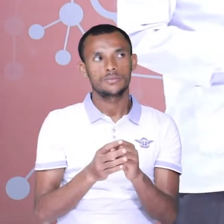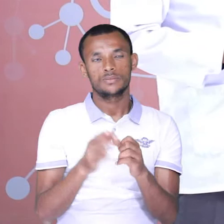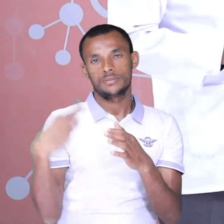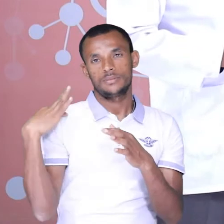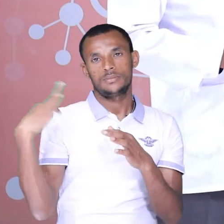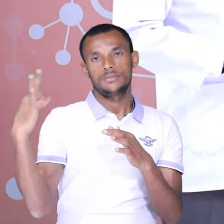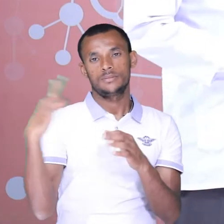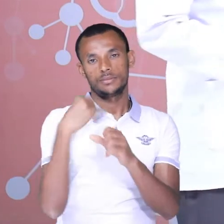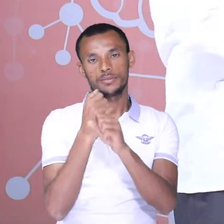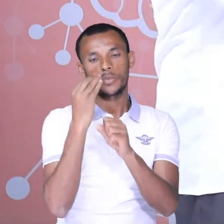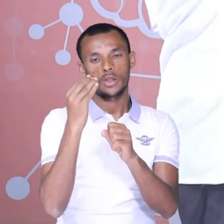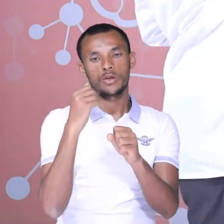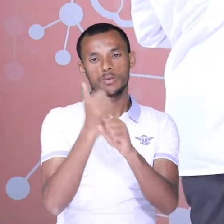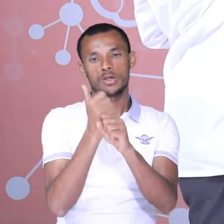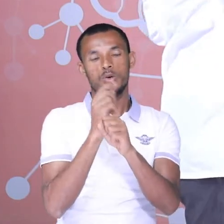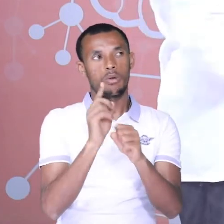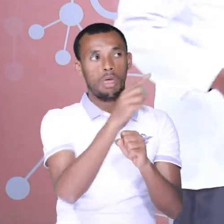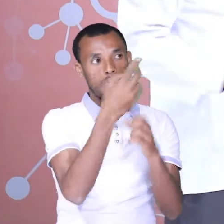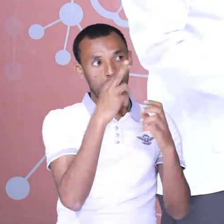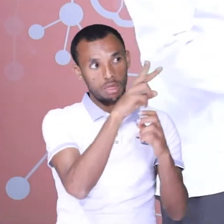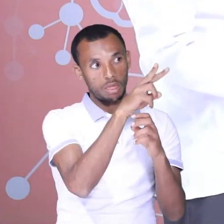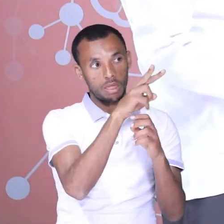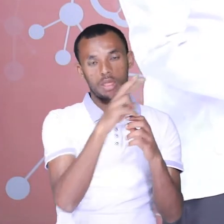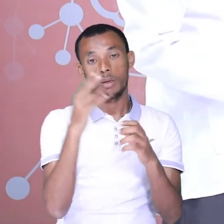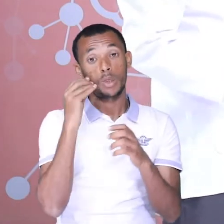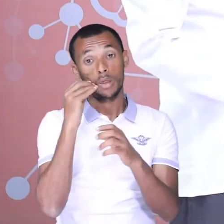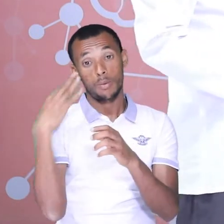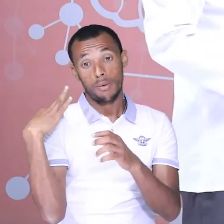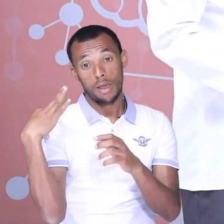individually. So, here you are given,